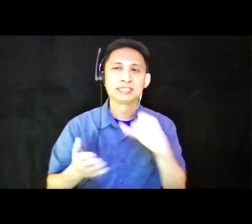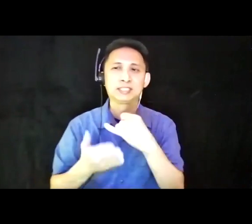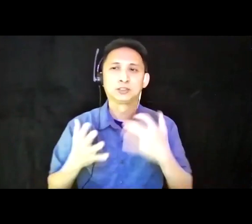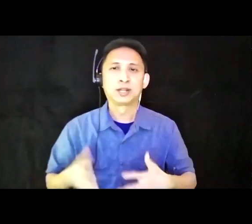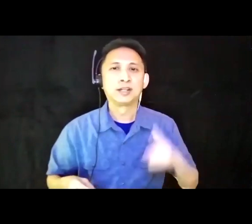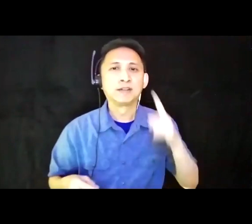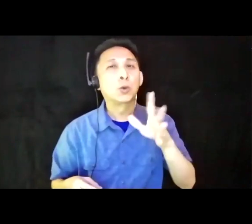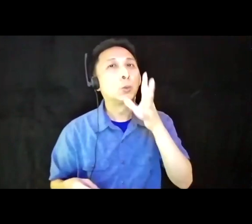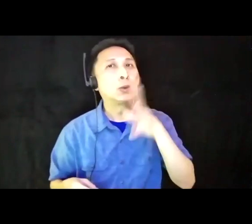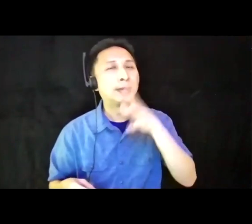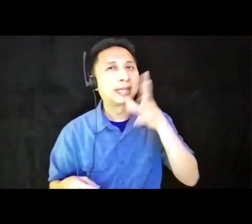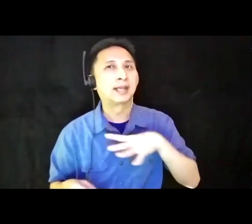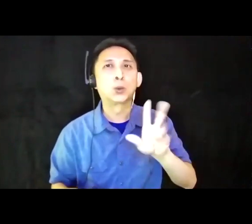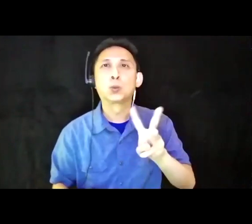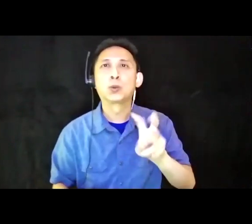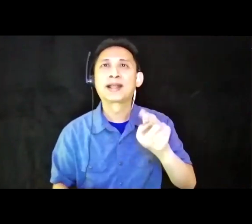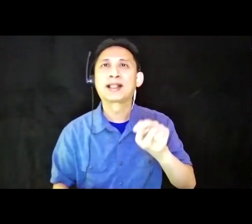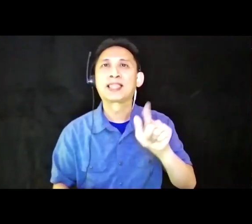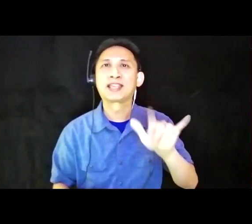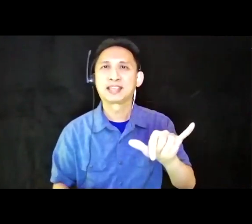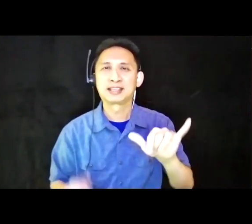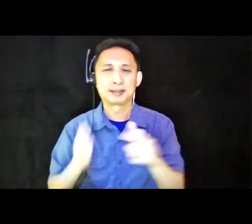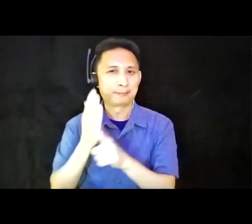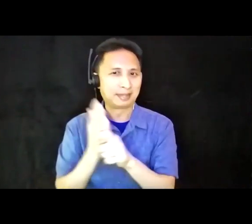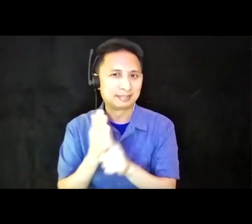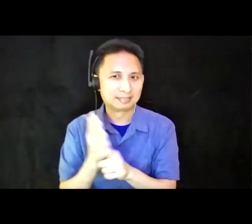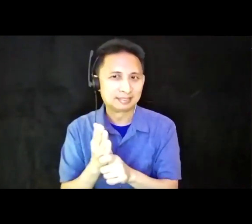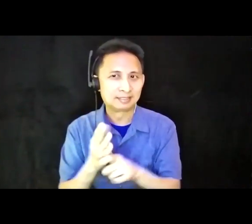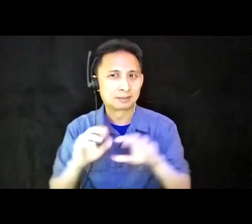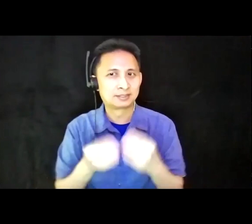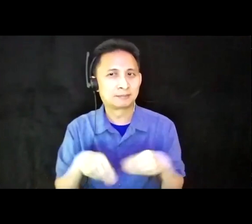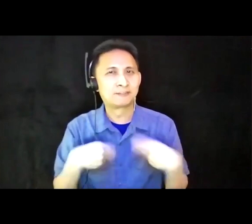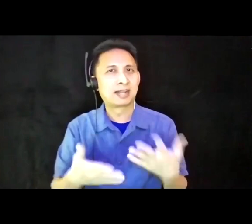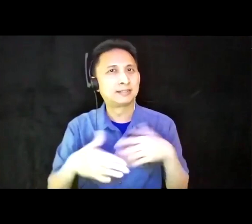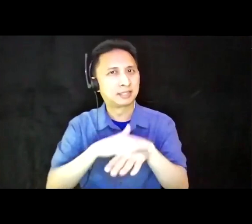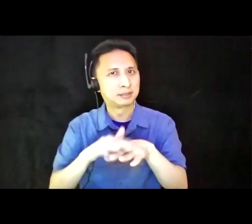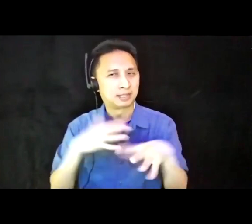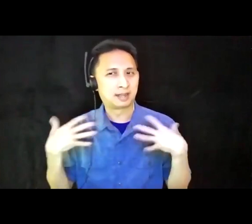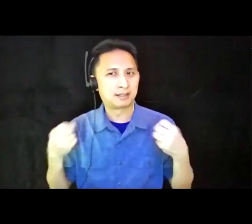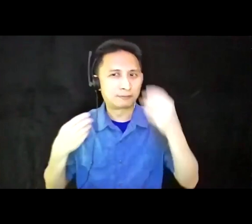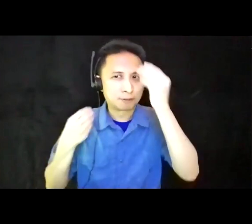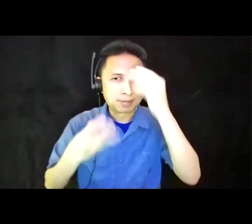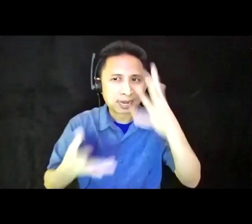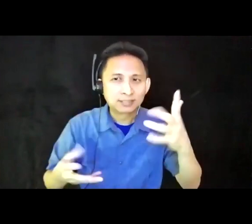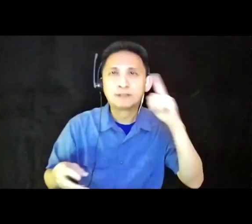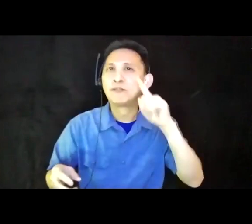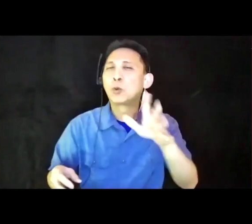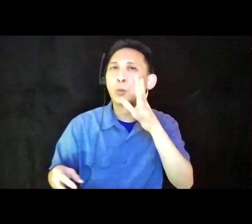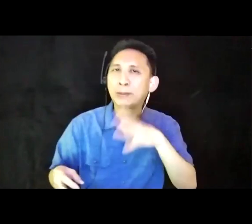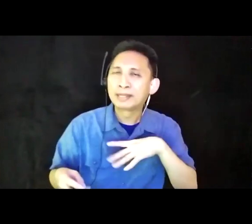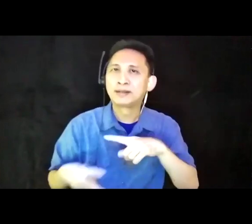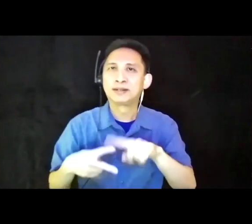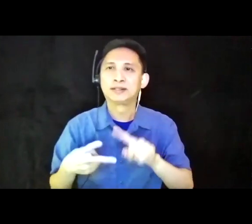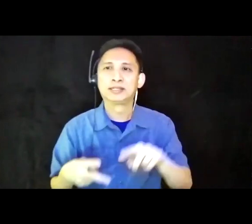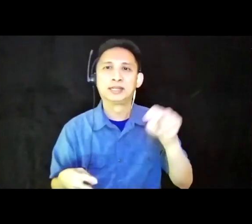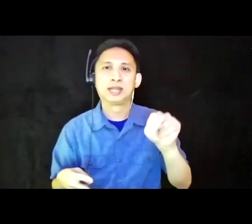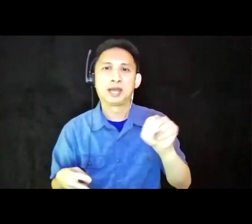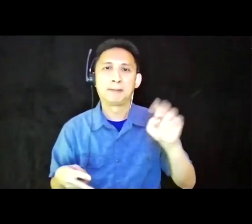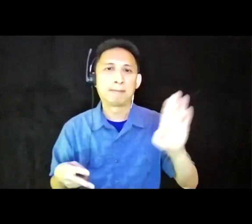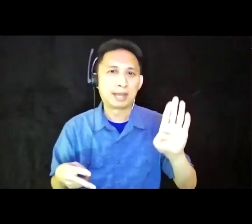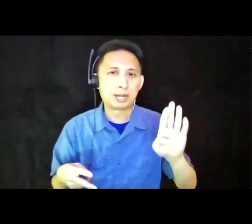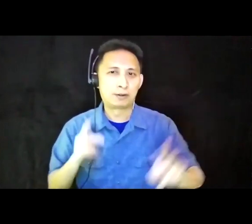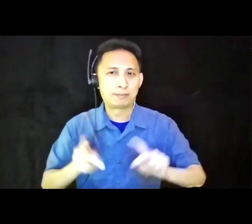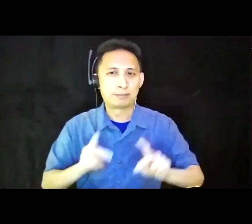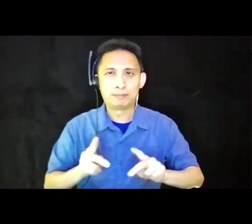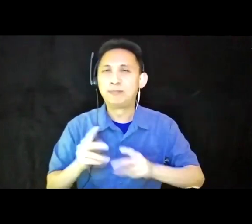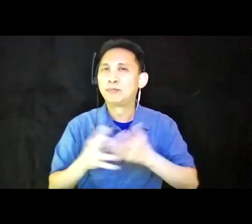private experiences, combining small details of everyday life with images inspired by mythology and animal archetypes, weaving together